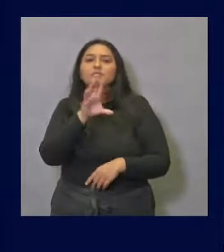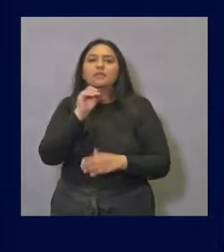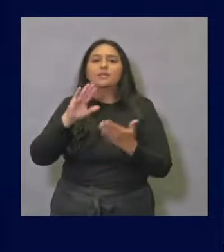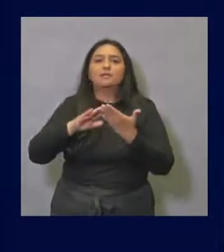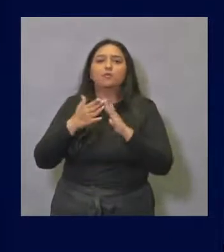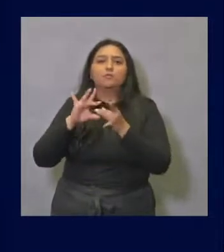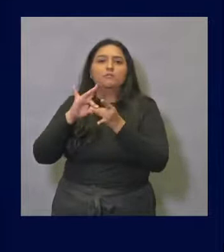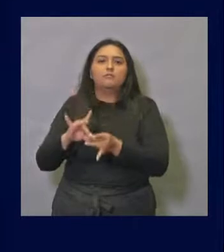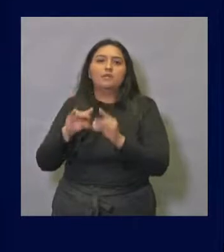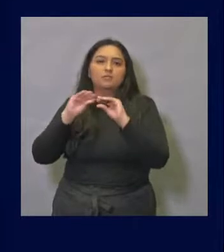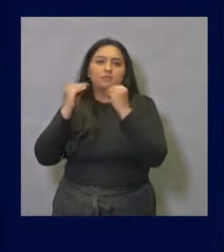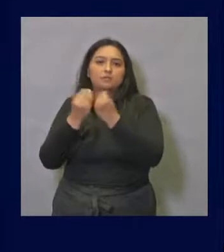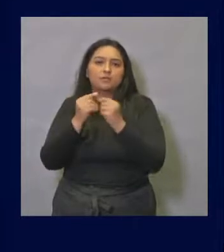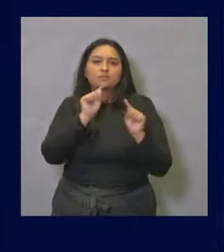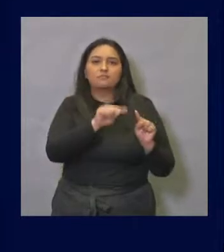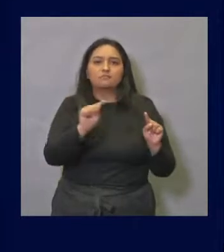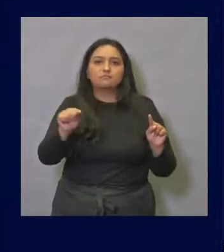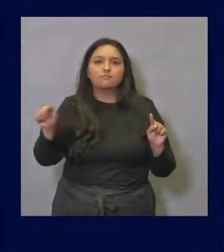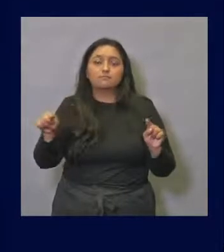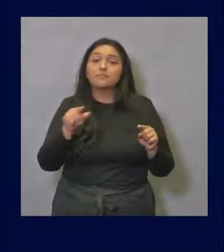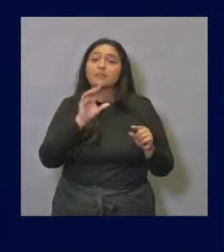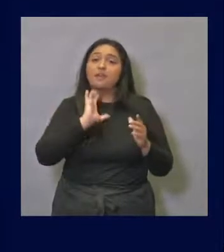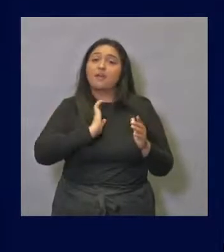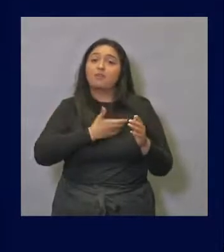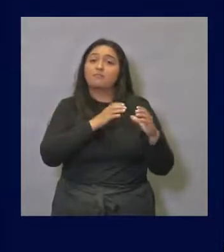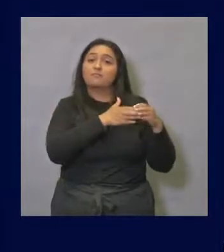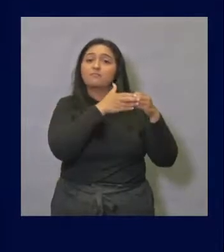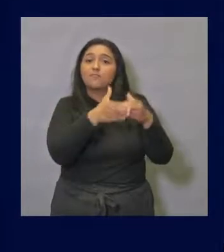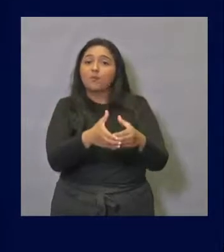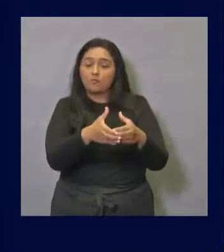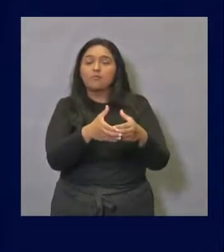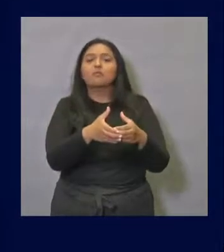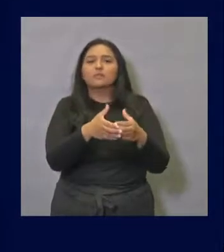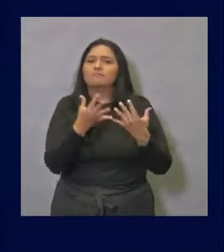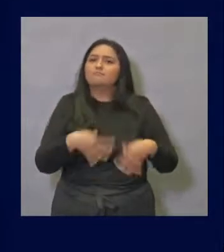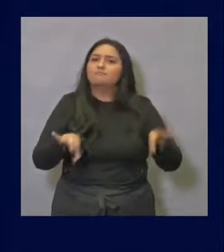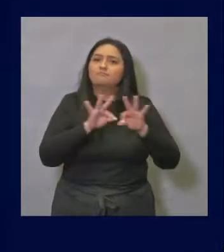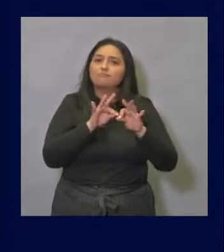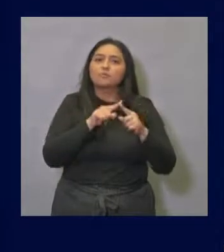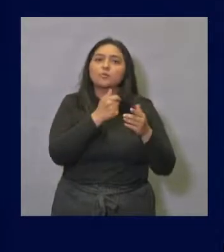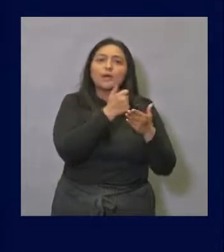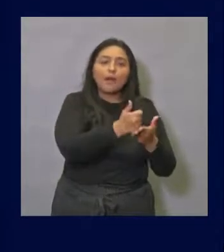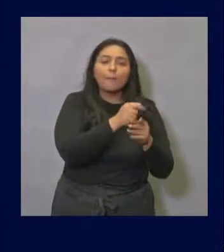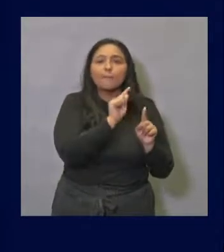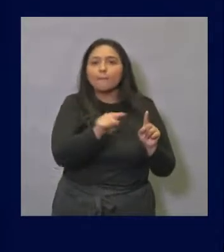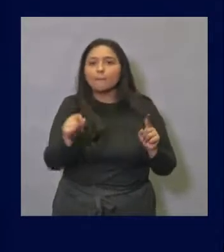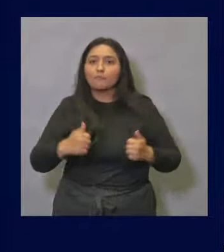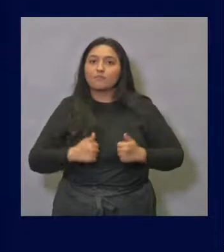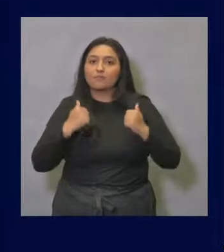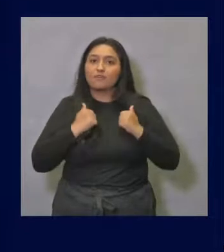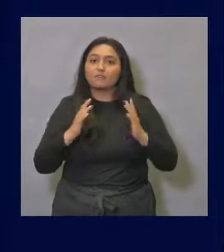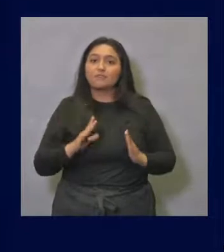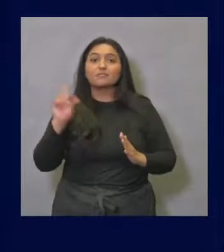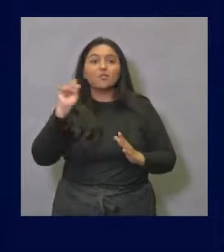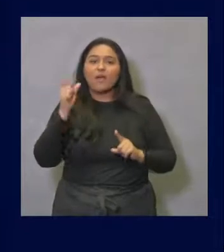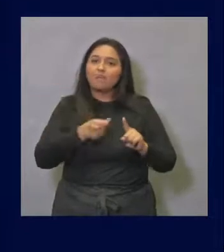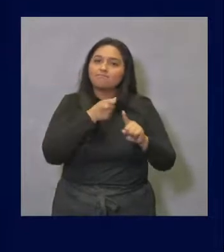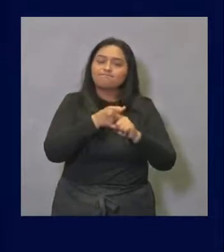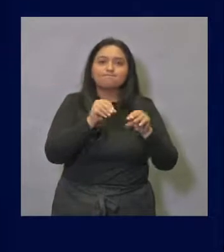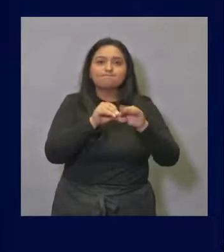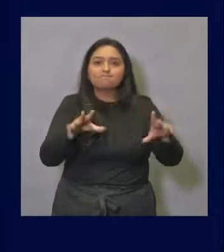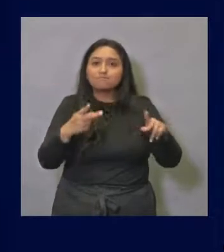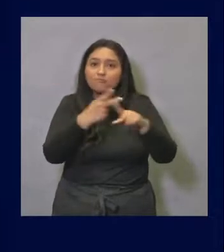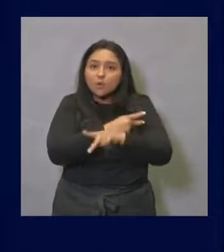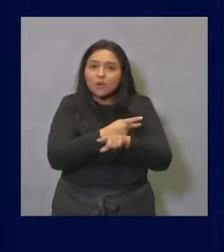organizations. These mobile sites remain critical in our effort to vaccinate residents in hard-hit communities where there are either